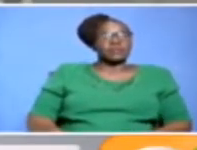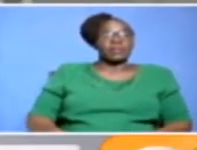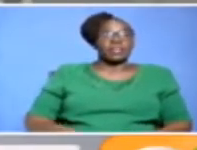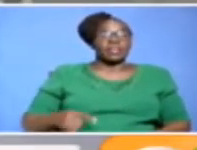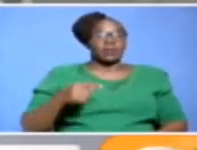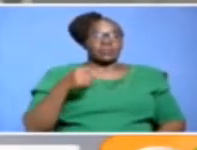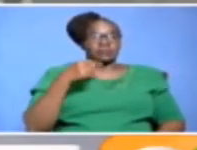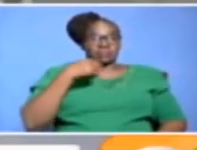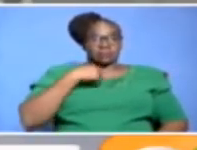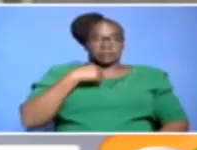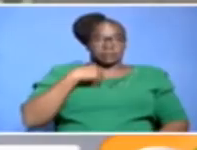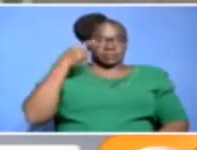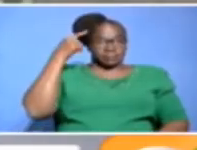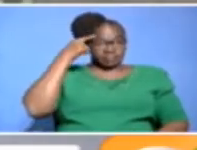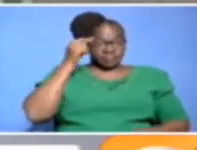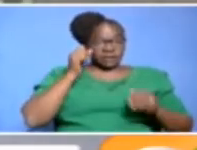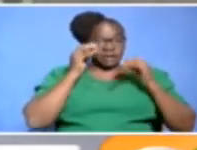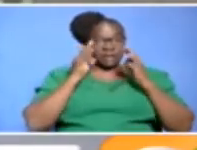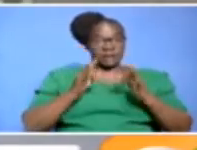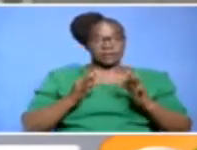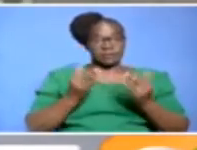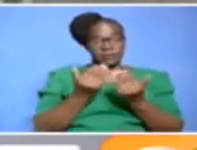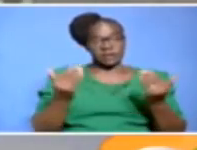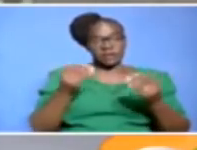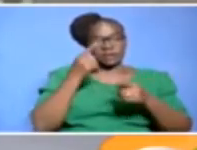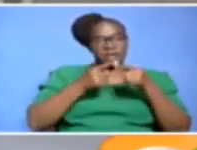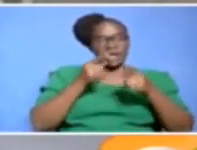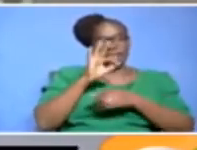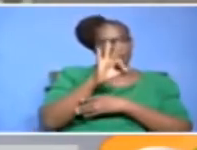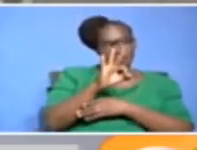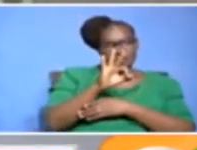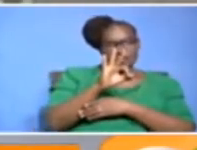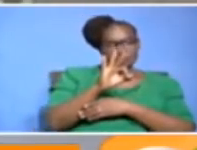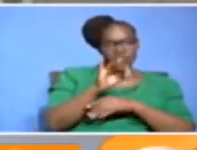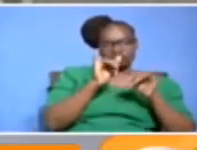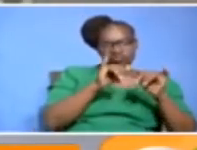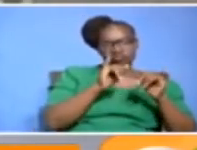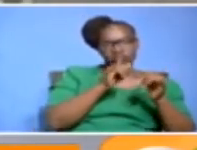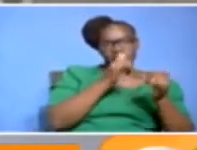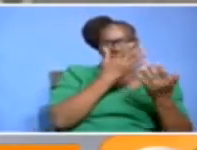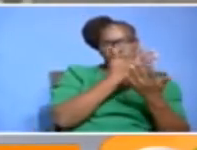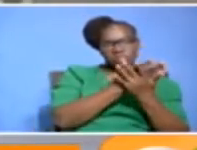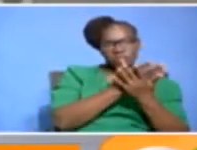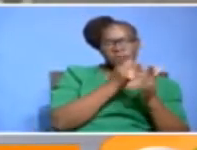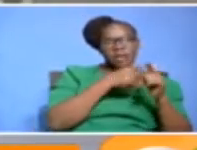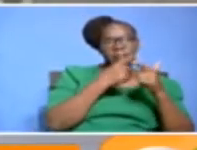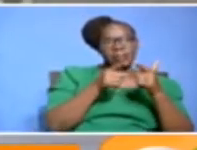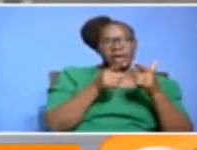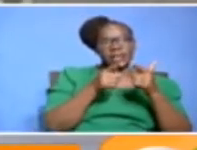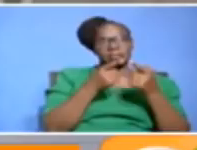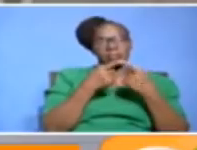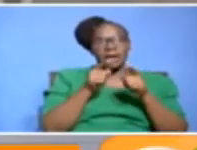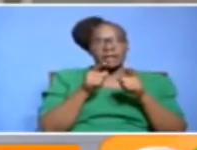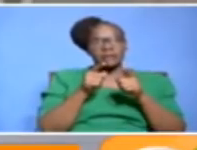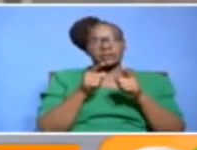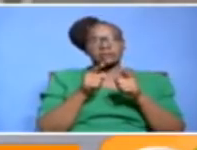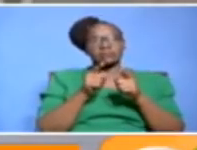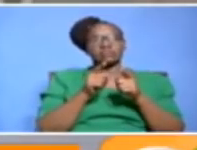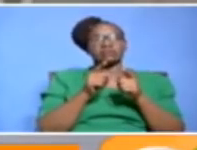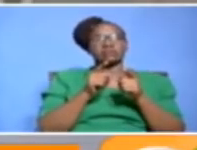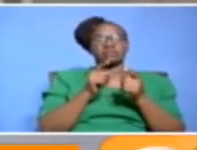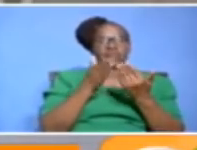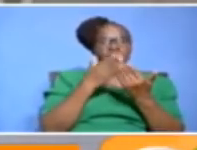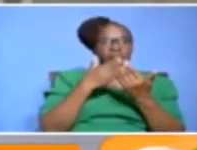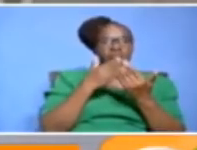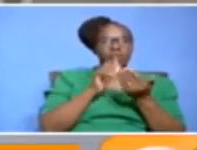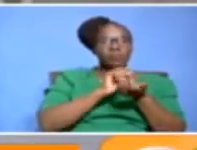if the child has been a Borstal institution for 3 years, mm-hmm. and they have not been rehabilitated, right. because the point of putting them in a Borstal